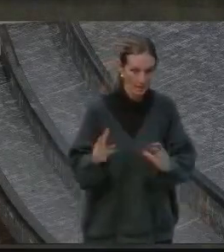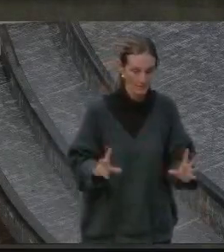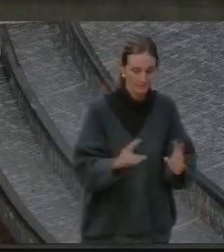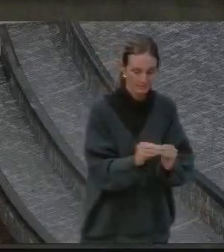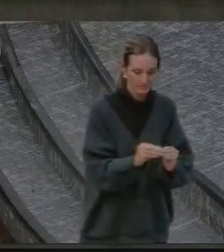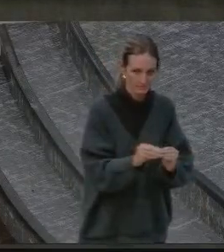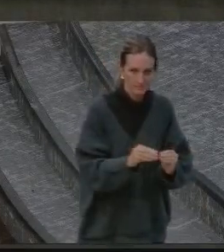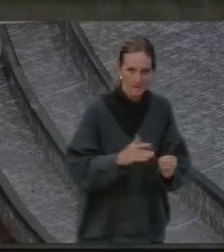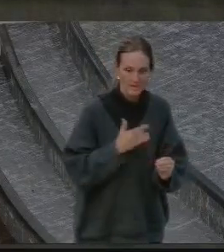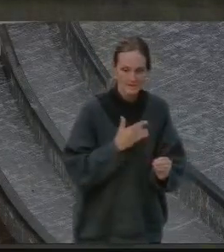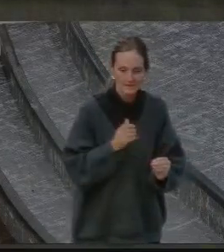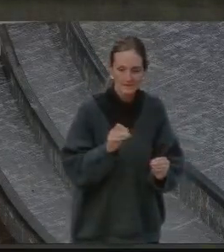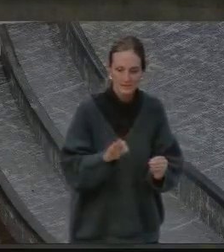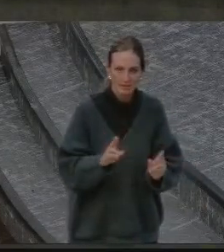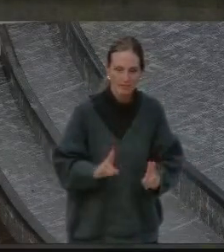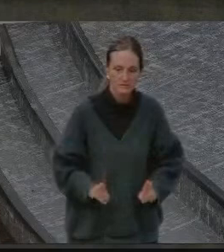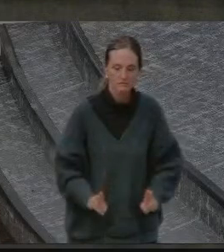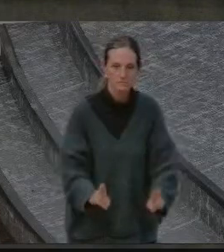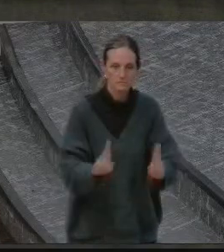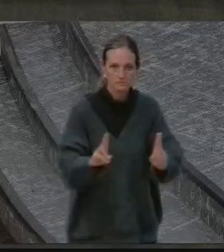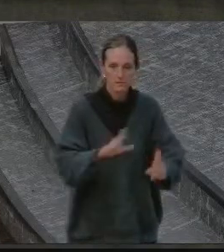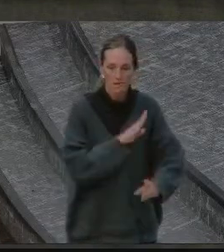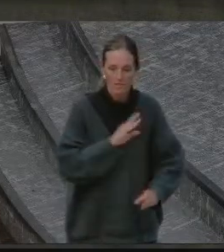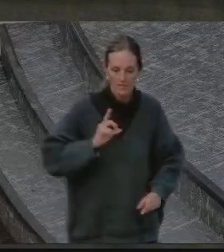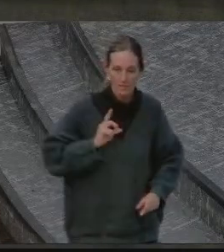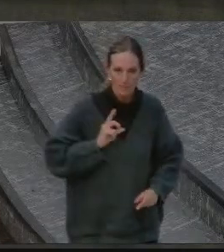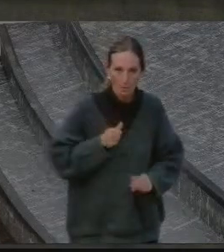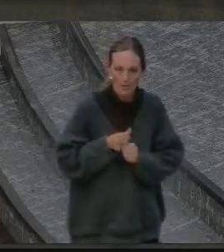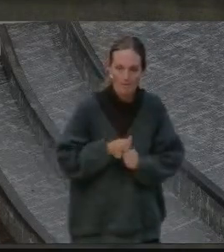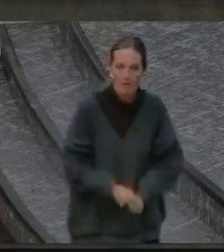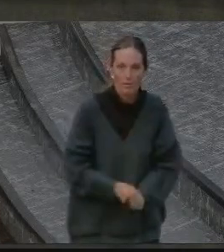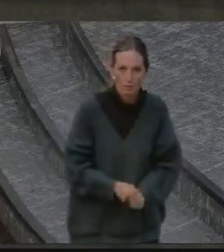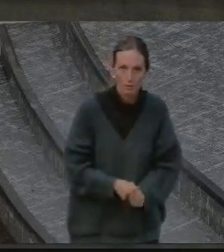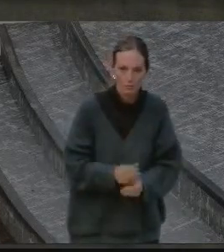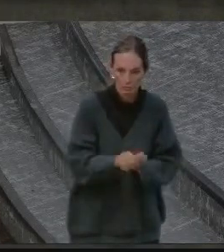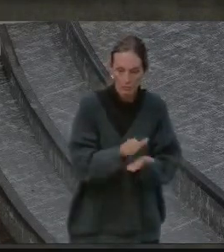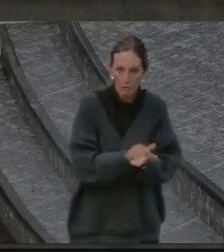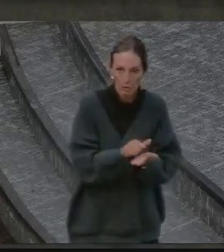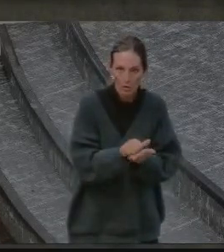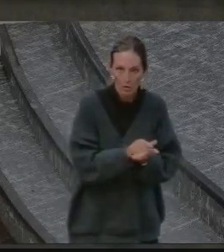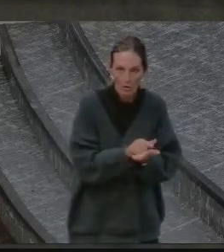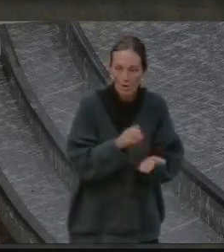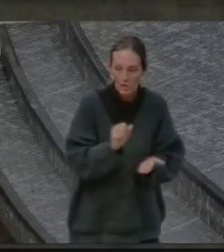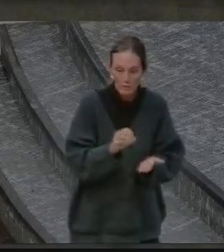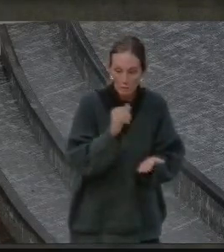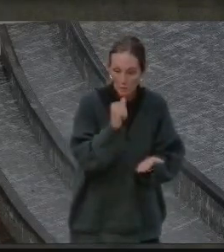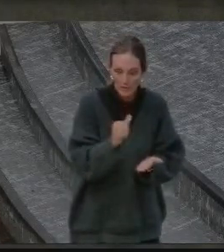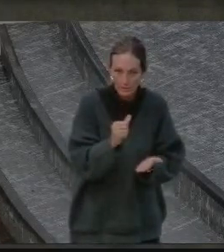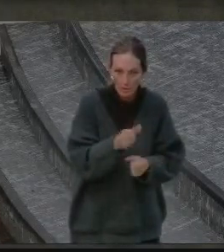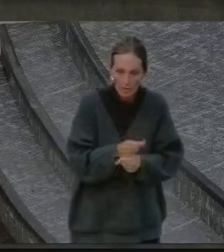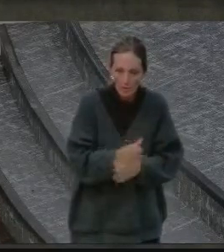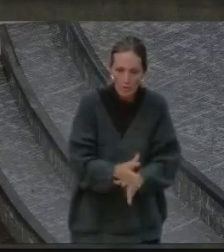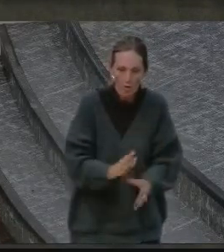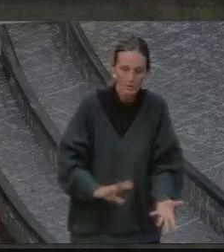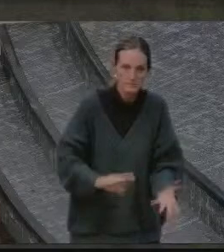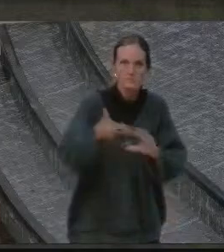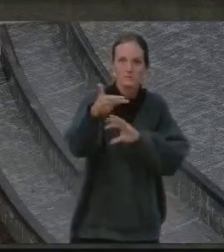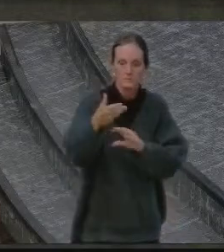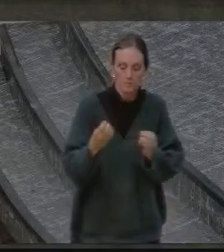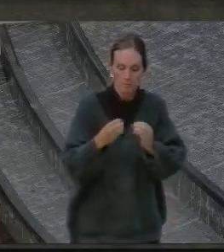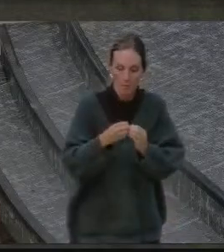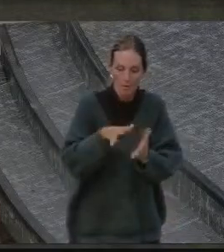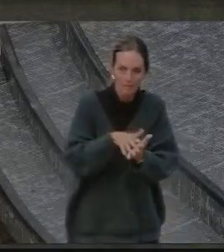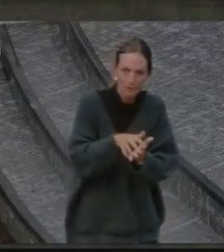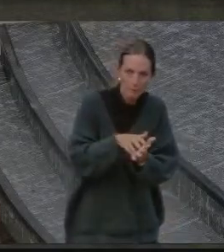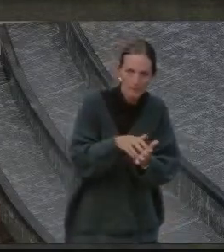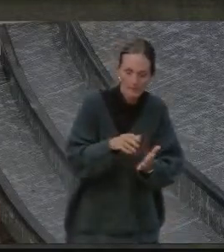urgency that the board be in compliance with the law so as not to create a vulnerability